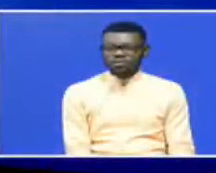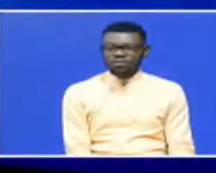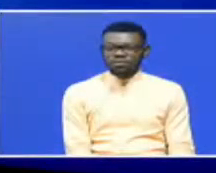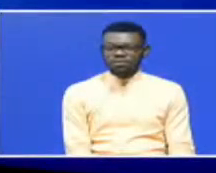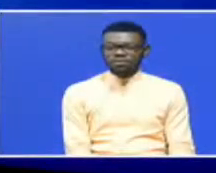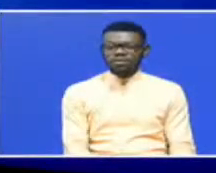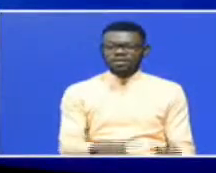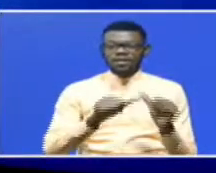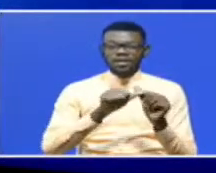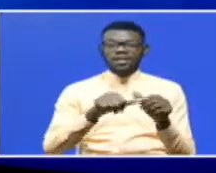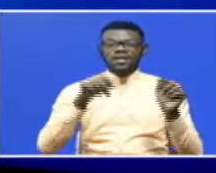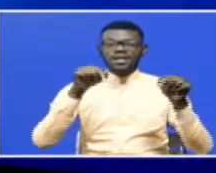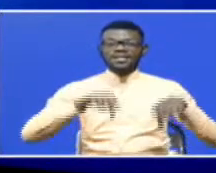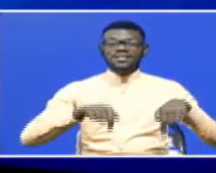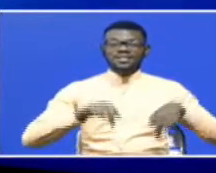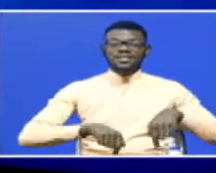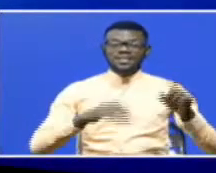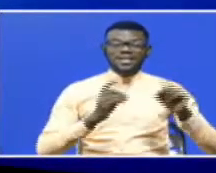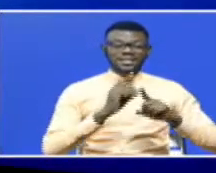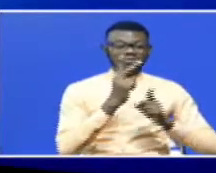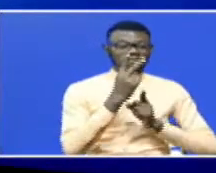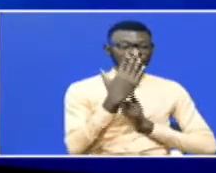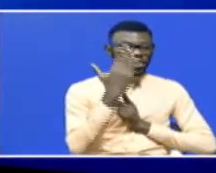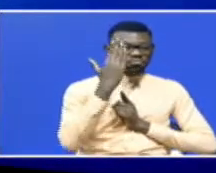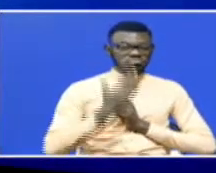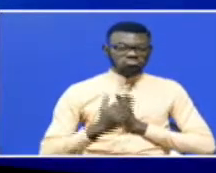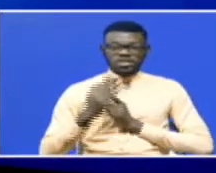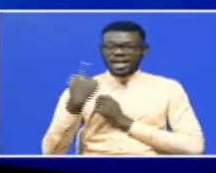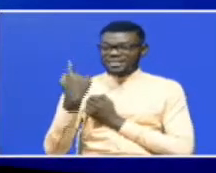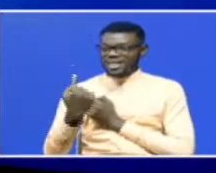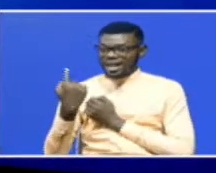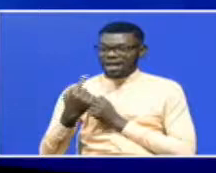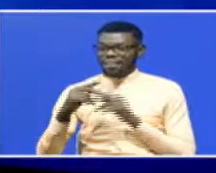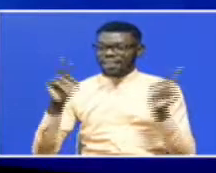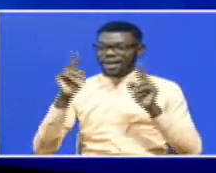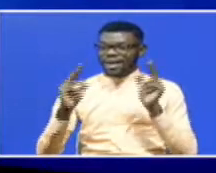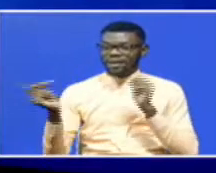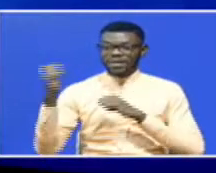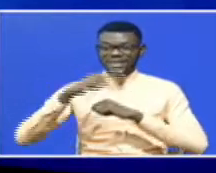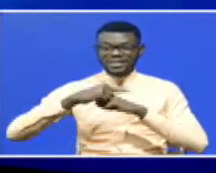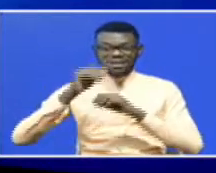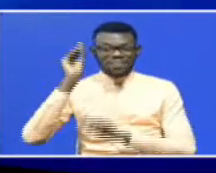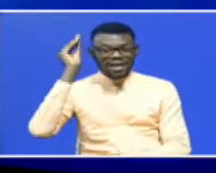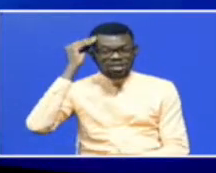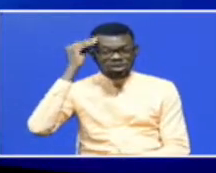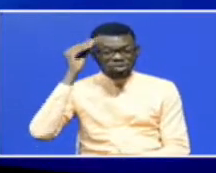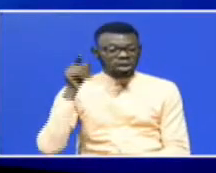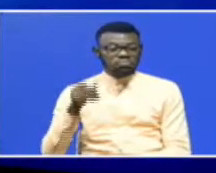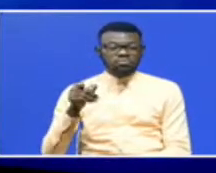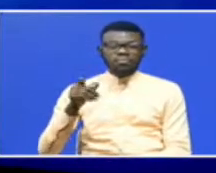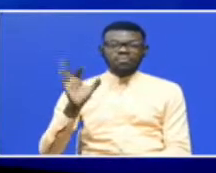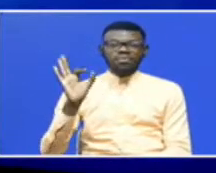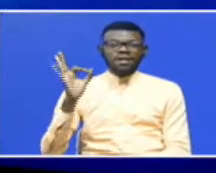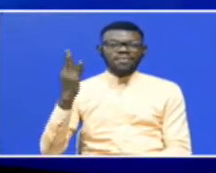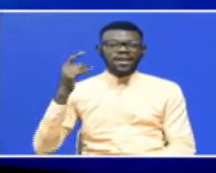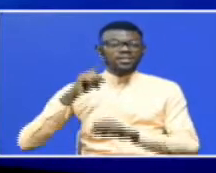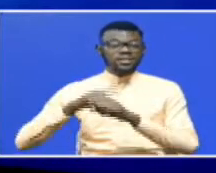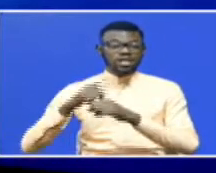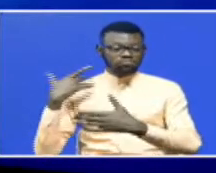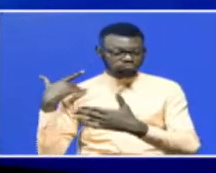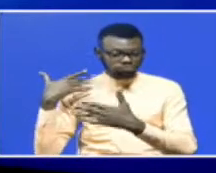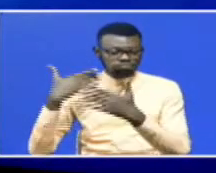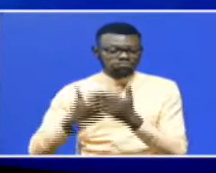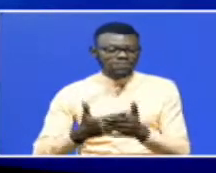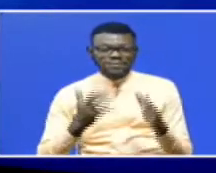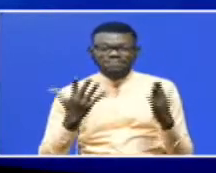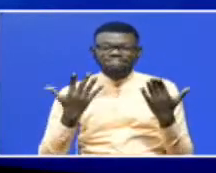And moving on, today, January 24th, is the International Day of Education, being the third commemoration since its